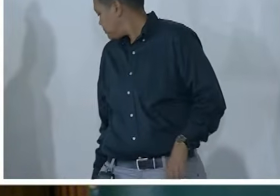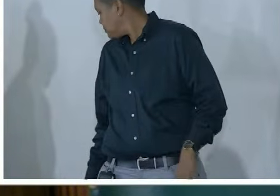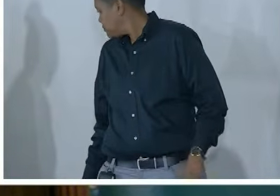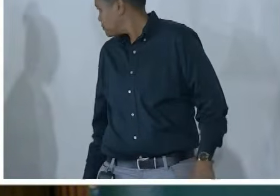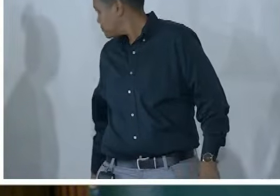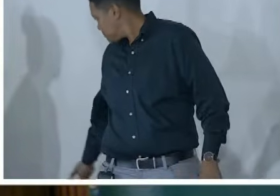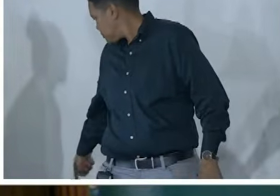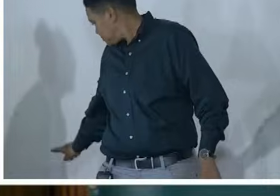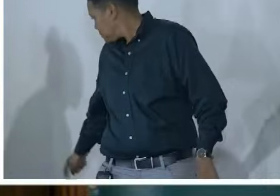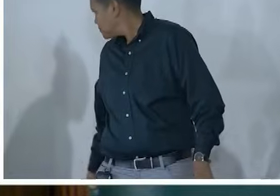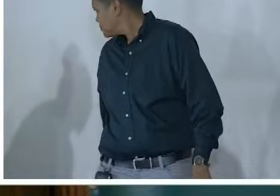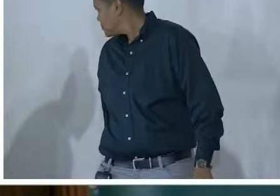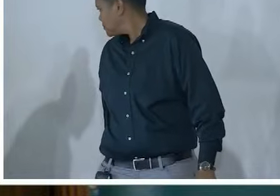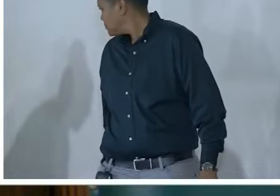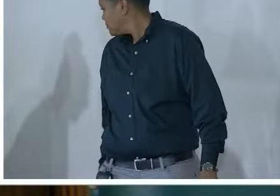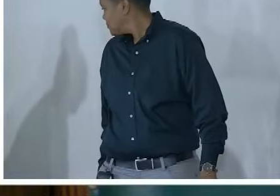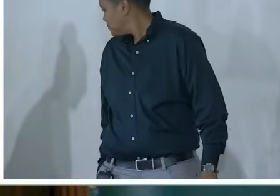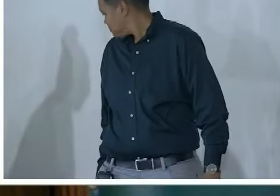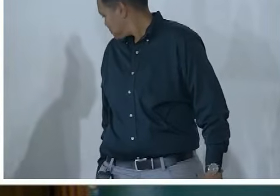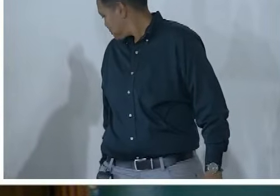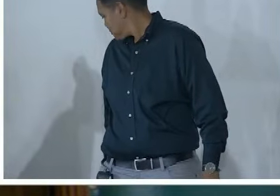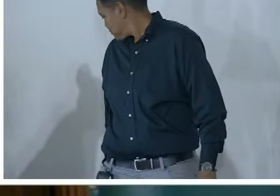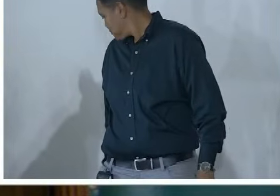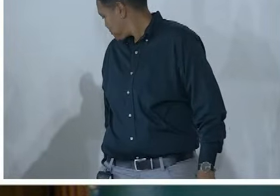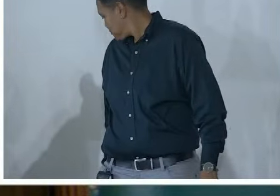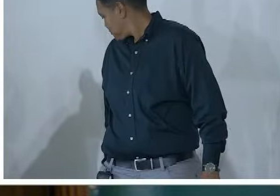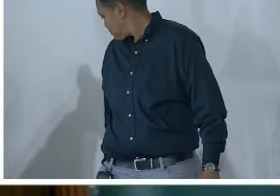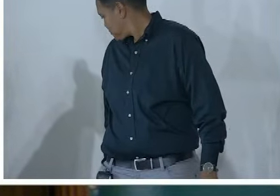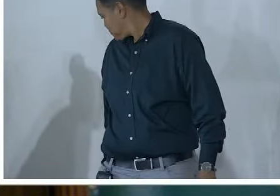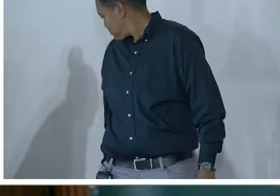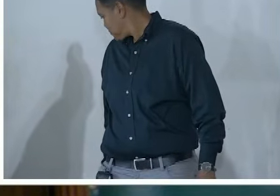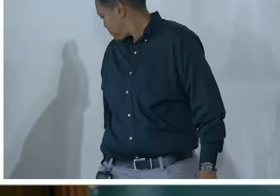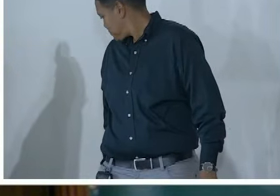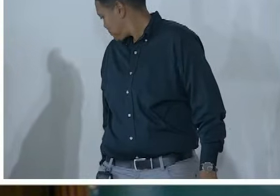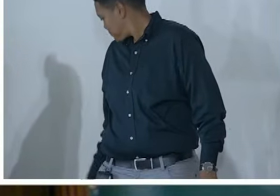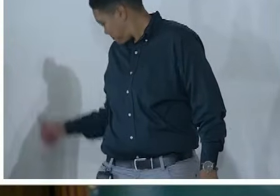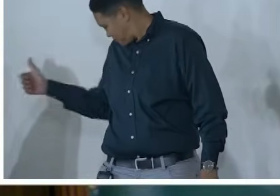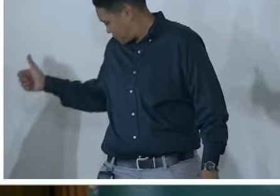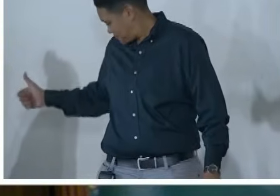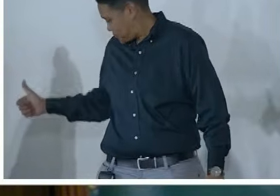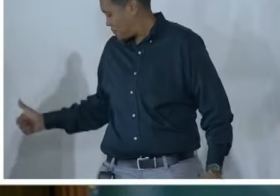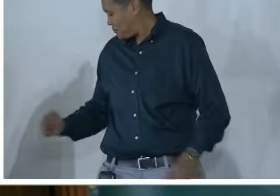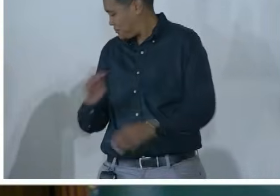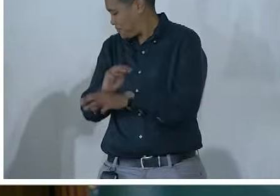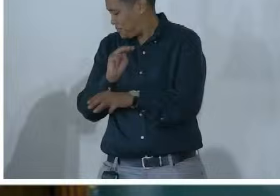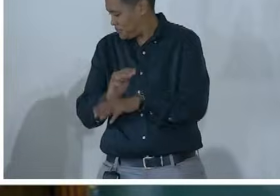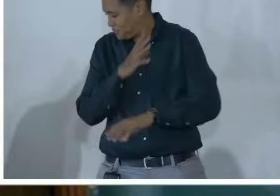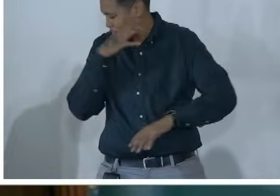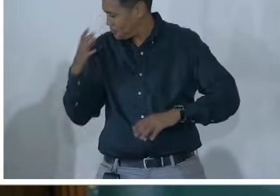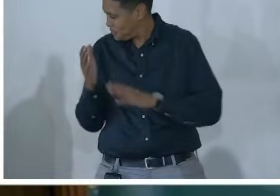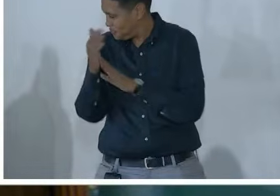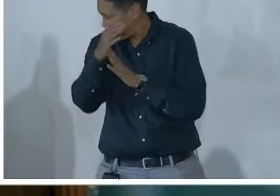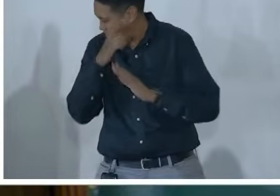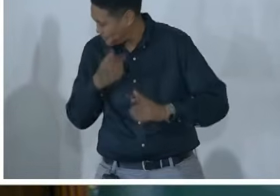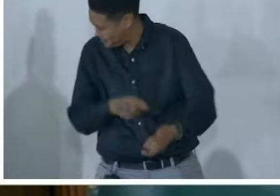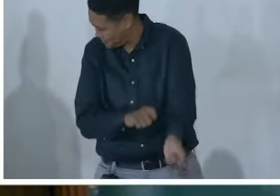Minister of Agriculture, Fisheries and Mining. Members.